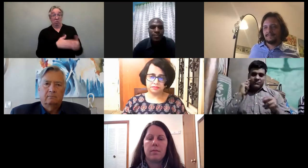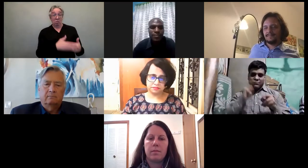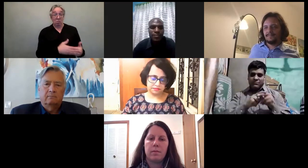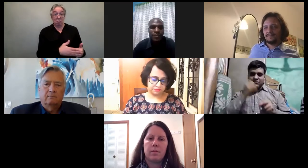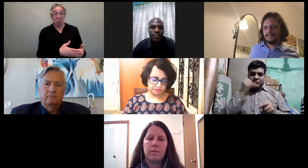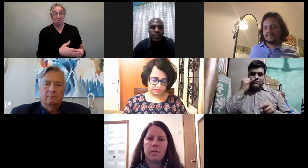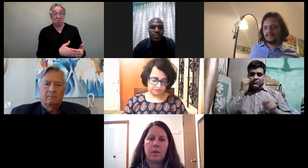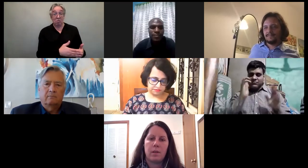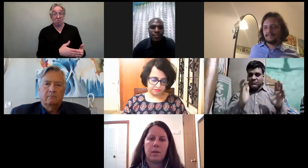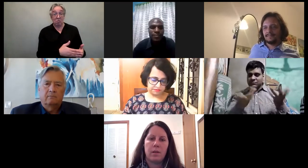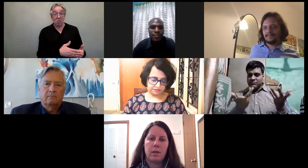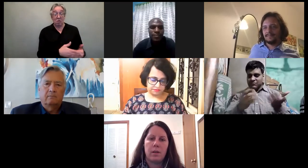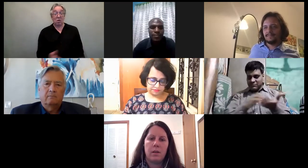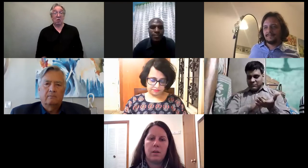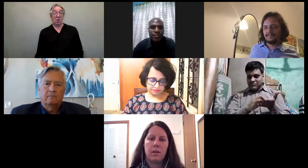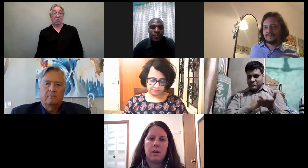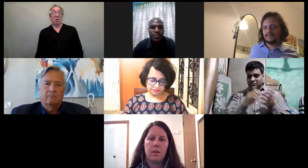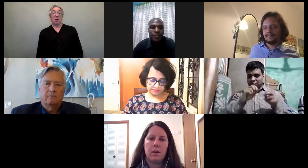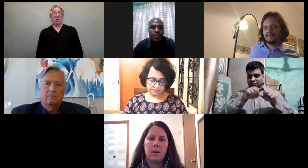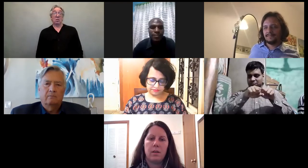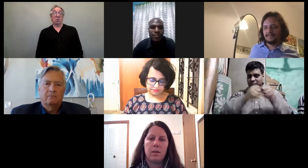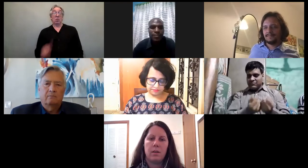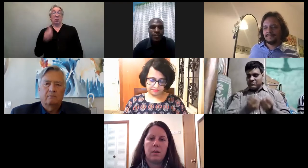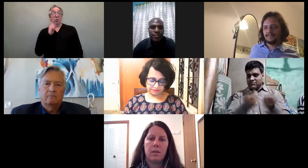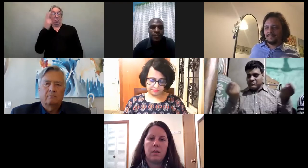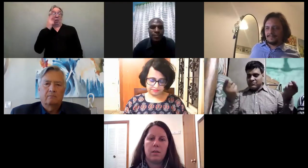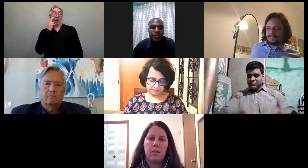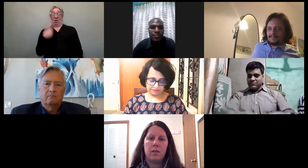so deafblind people are stuck at home,